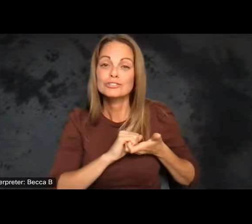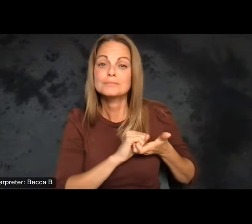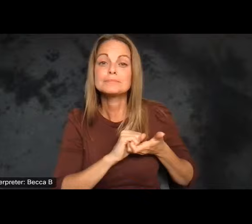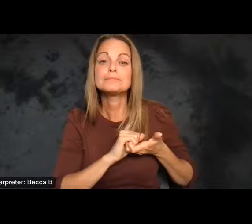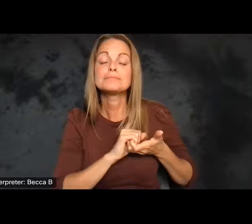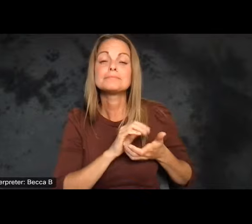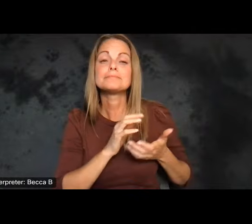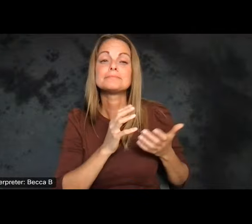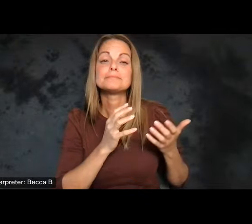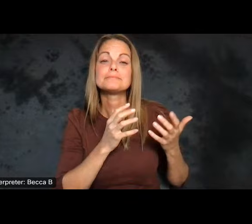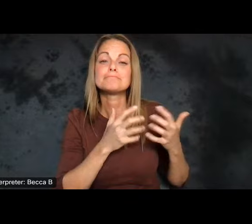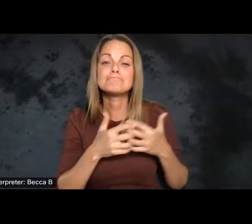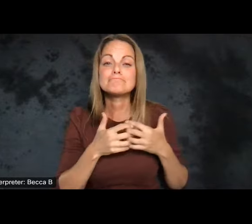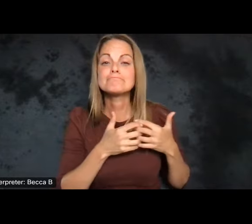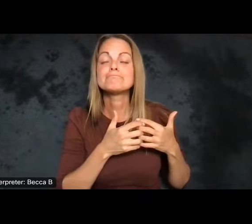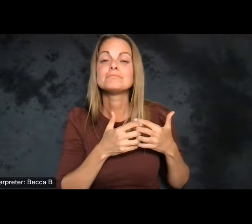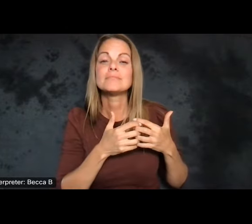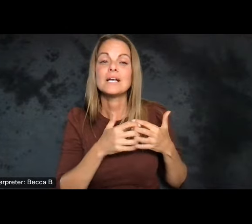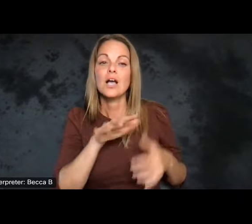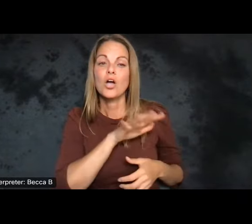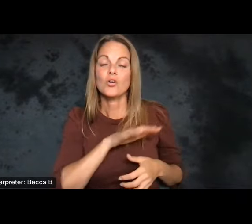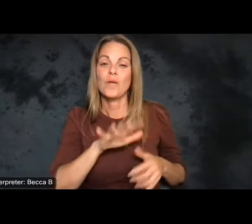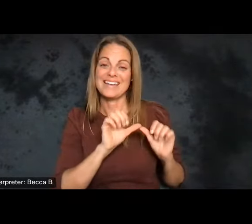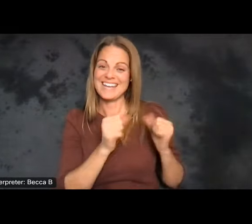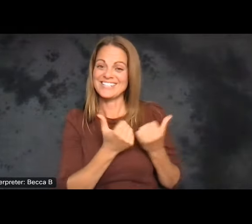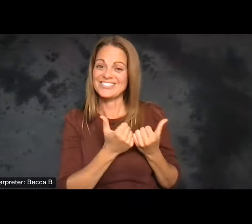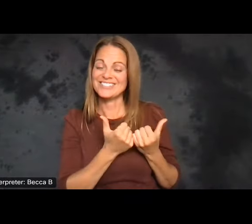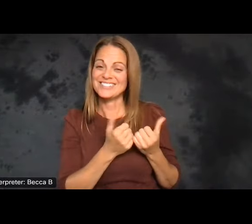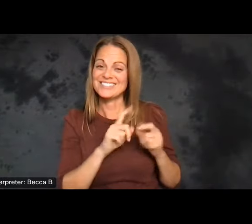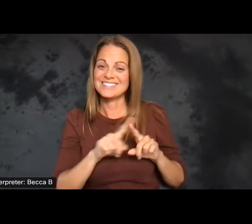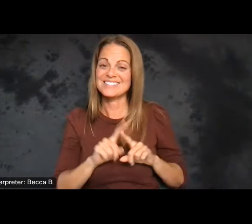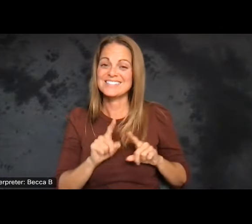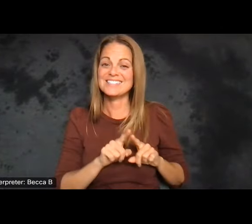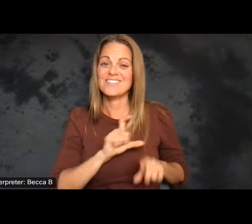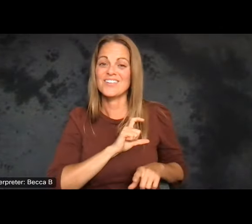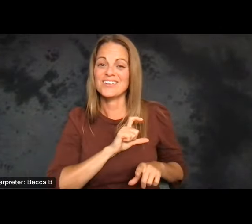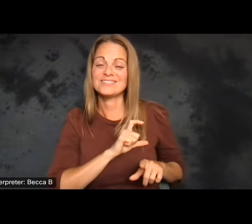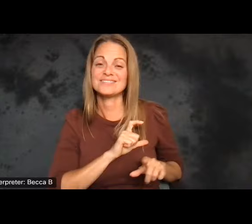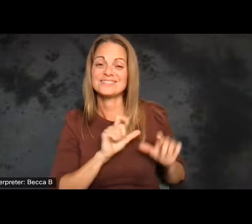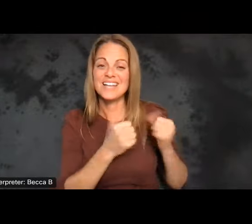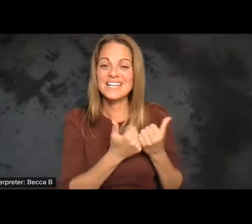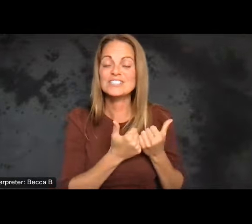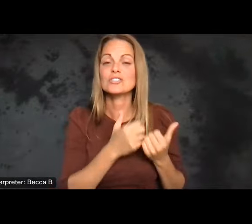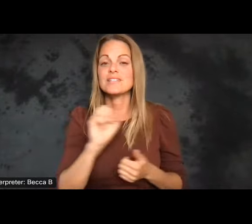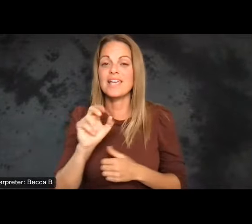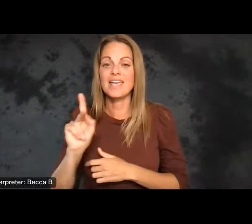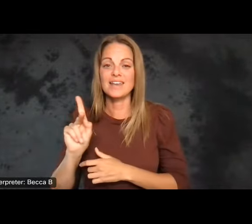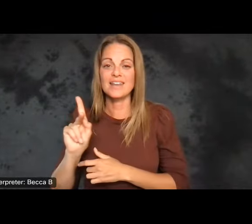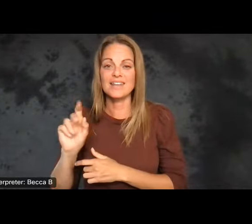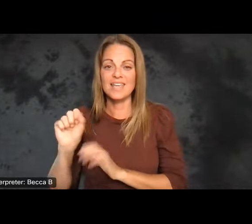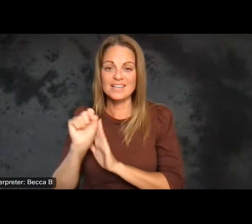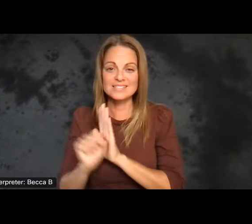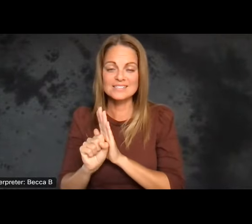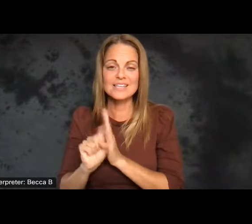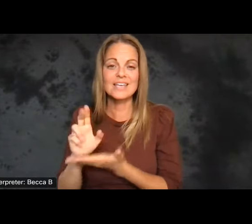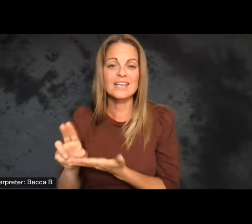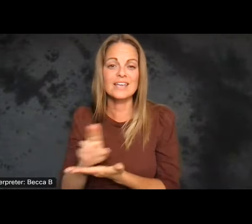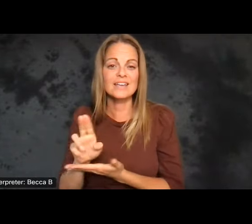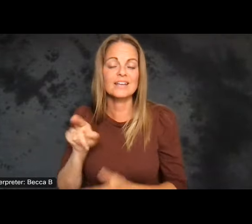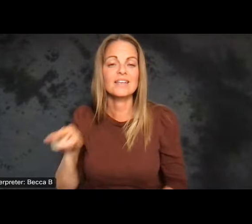amongst the agencies, law enforcement agencies, and then the vision with K-State, like you shared here in the